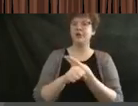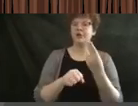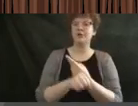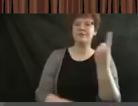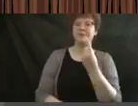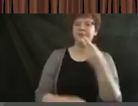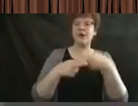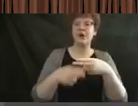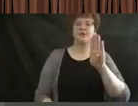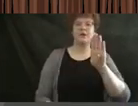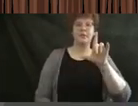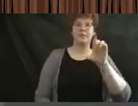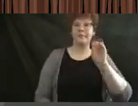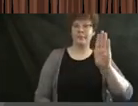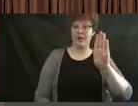brush.